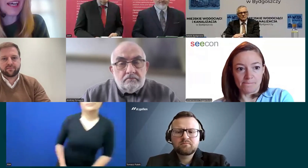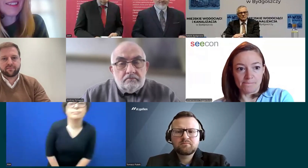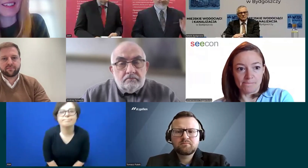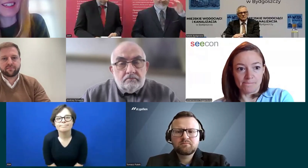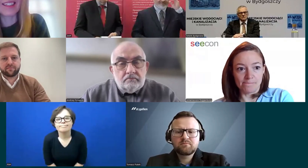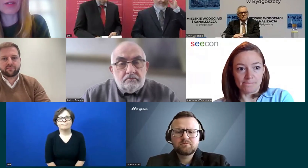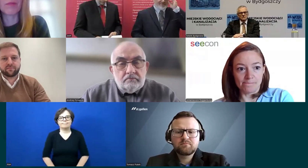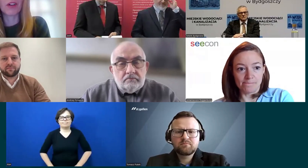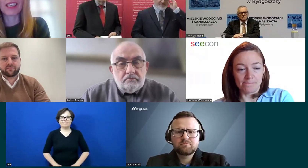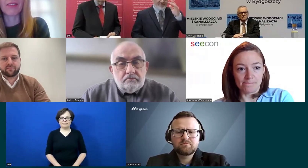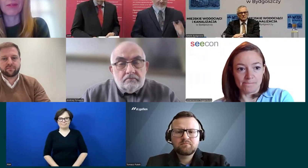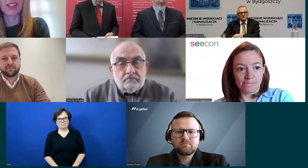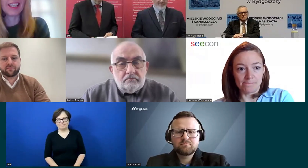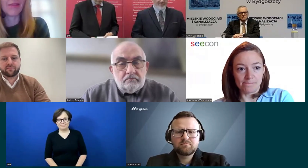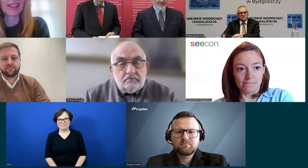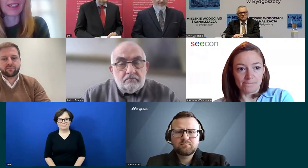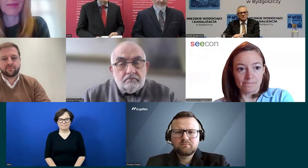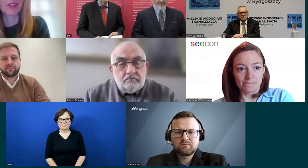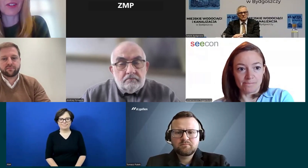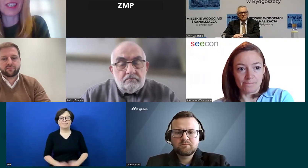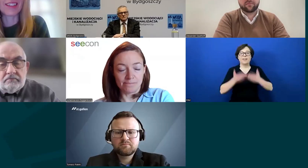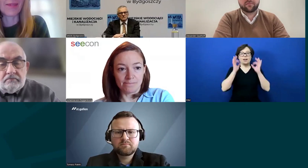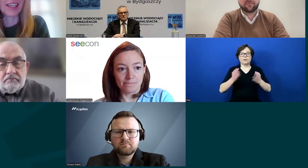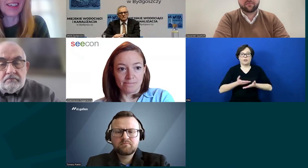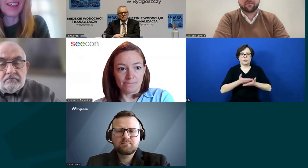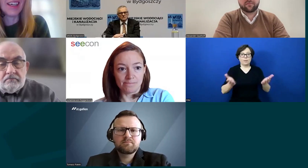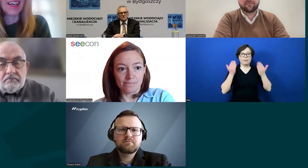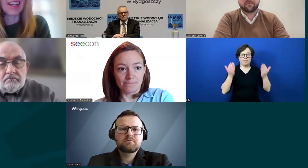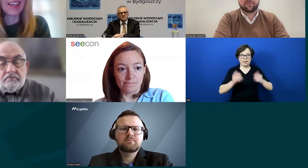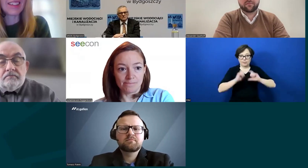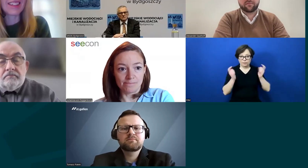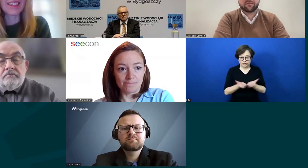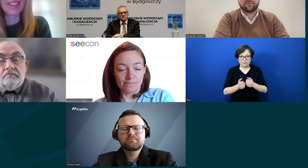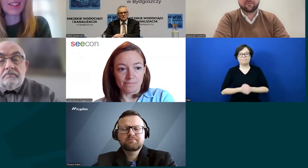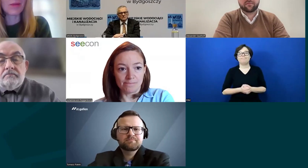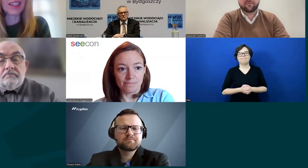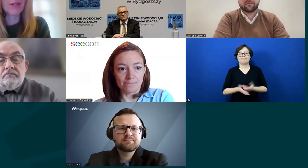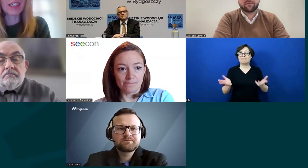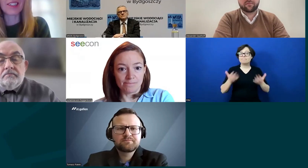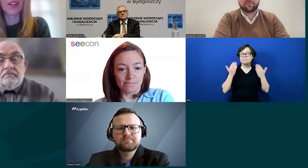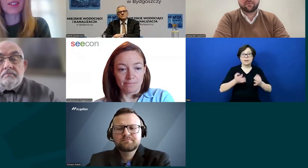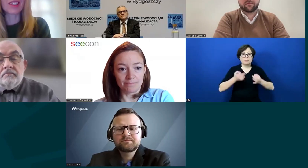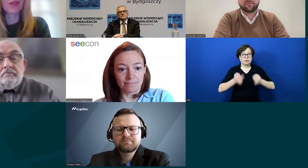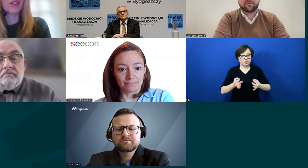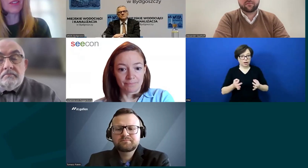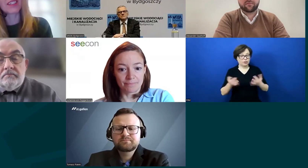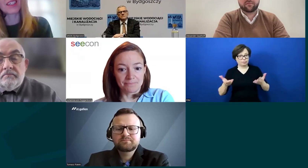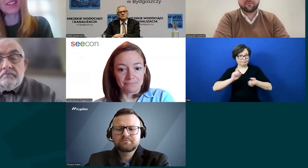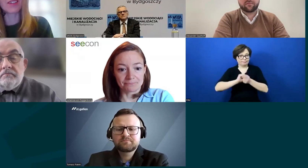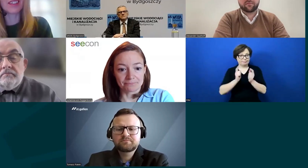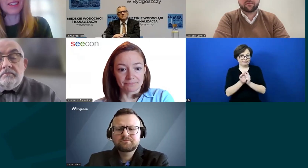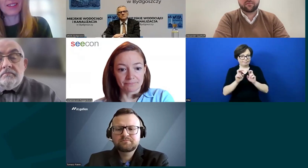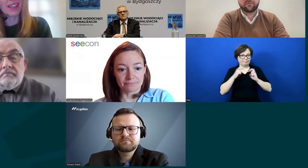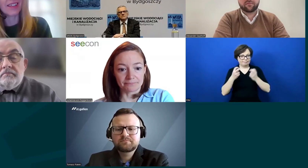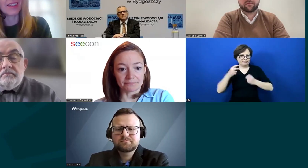from my side, good morning, everybody, and welcome to today's seminar. Since Tomasz and Lukasz also introduced us